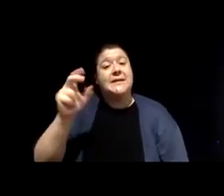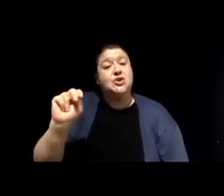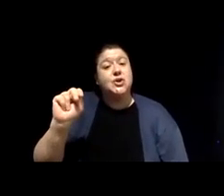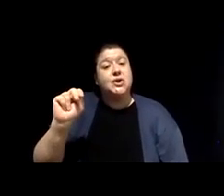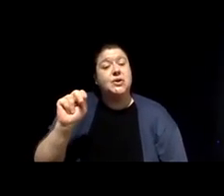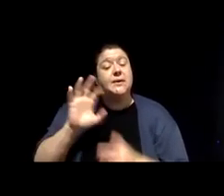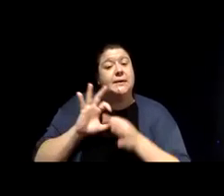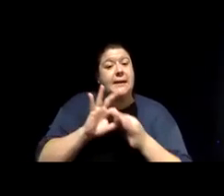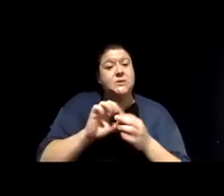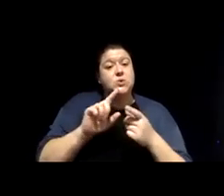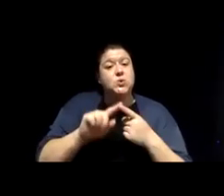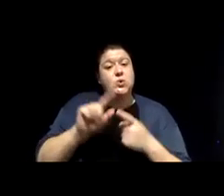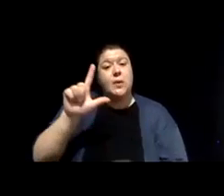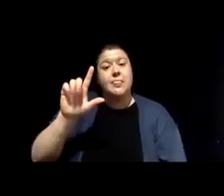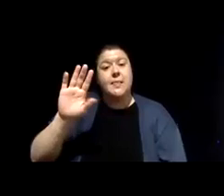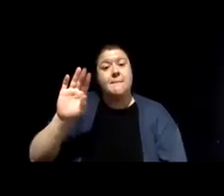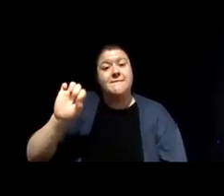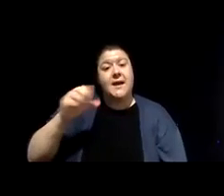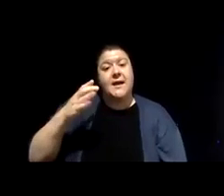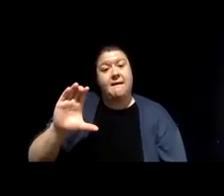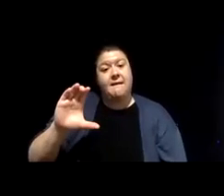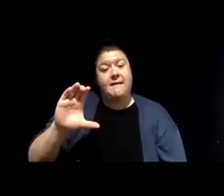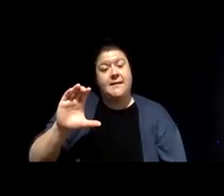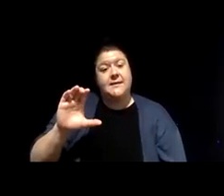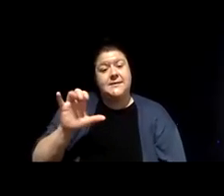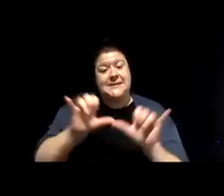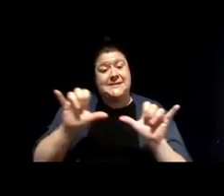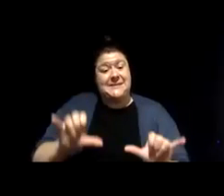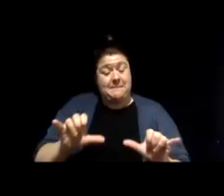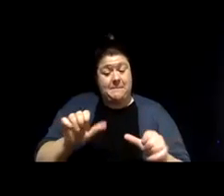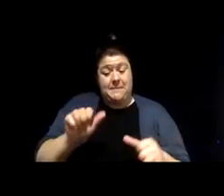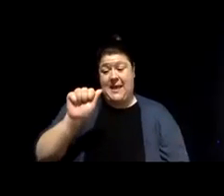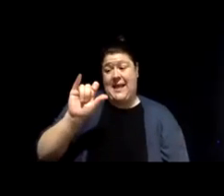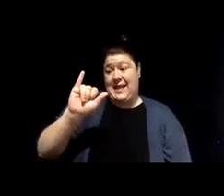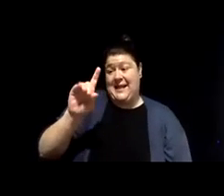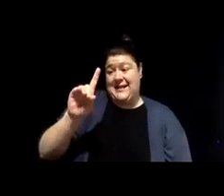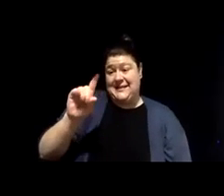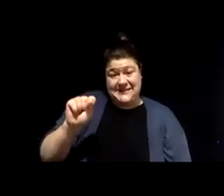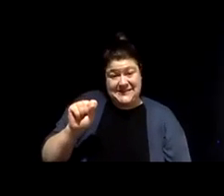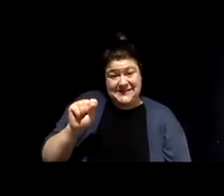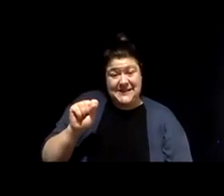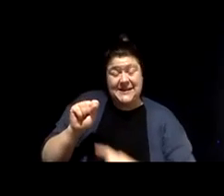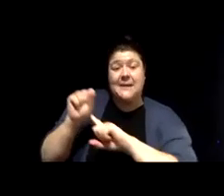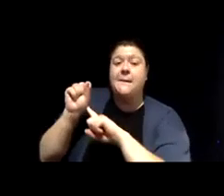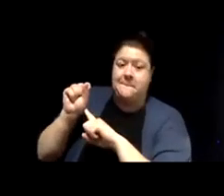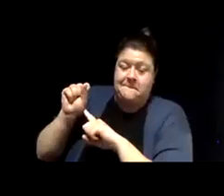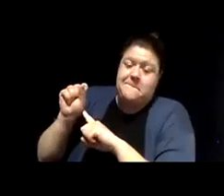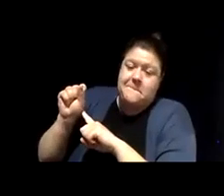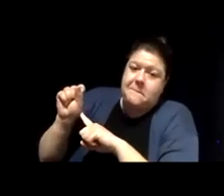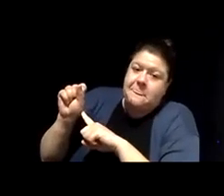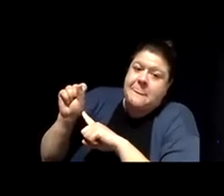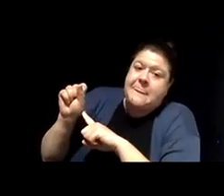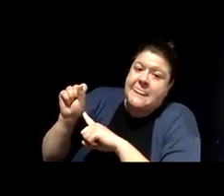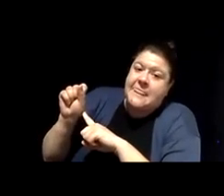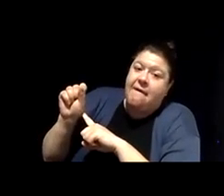the lymphatic system? AIDS. Anemia. AIDS is a wonderful